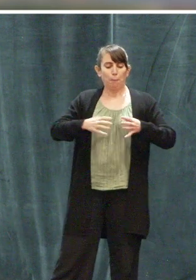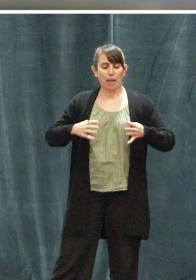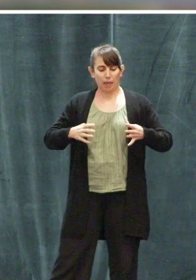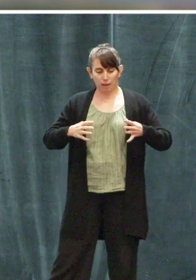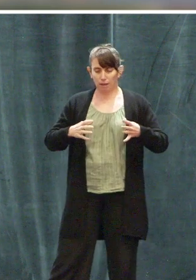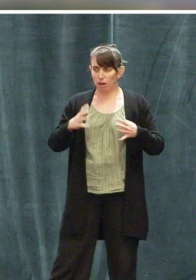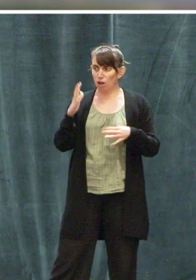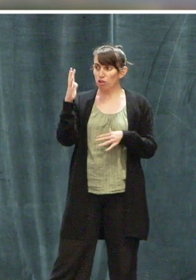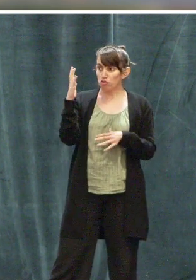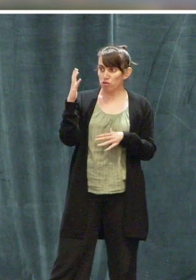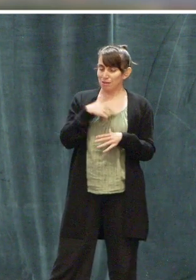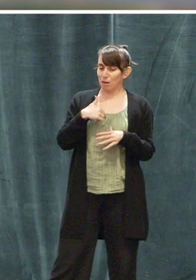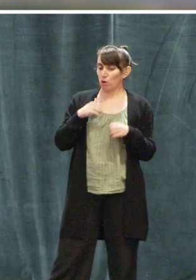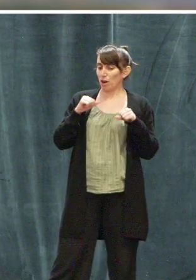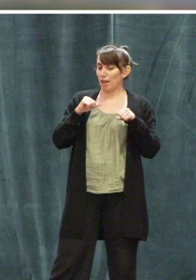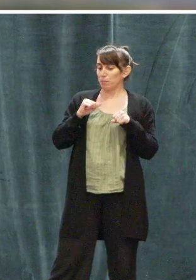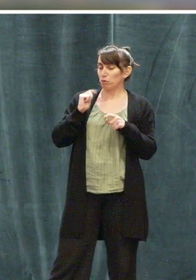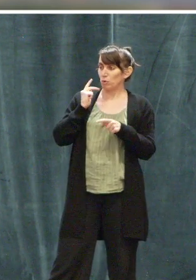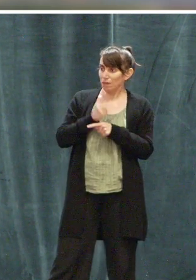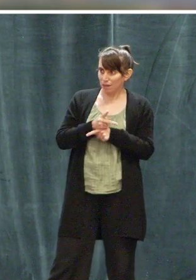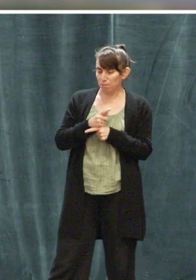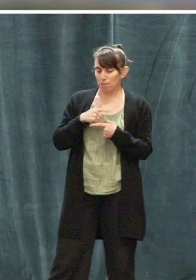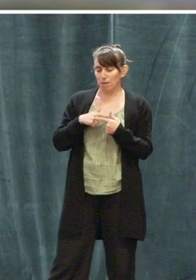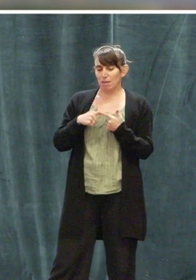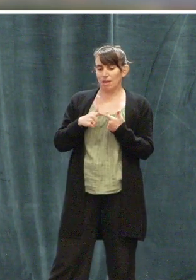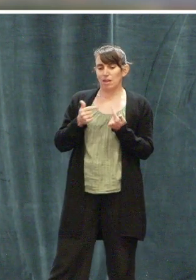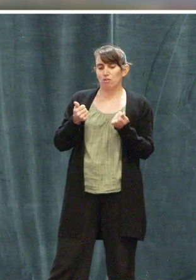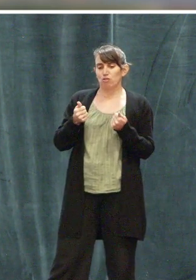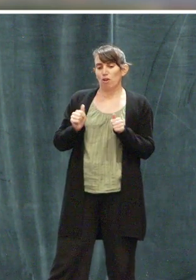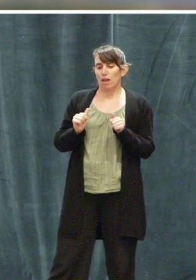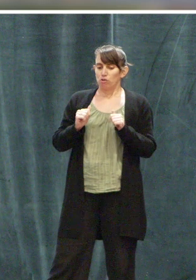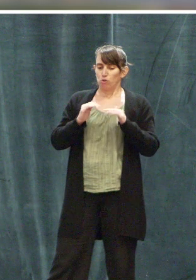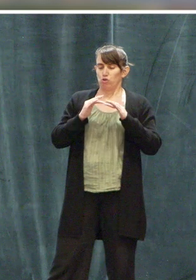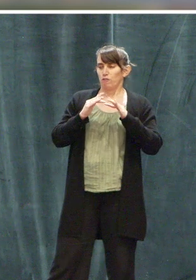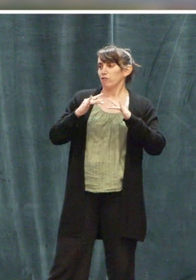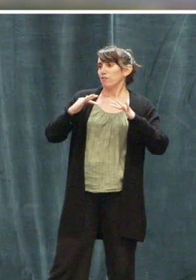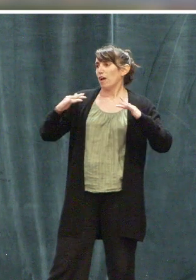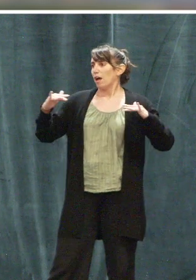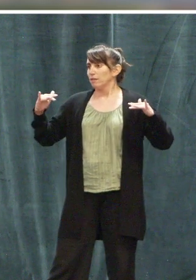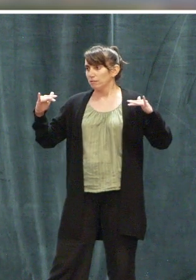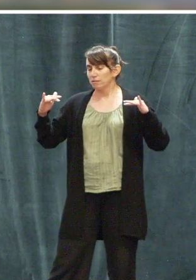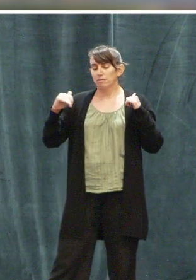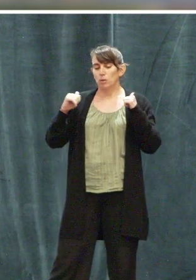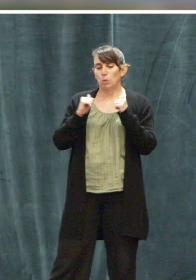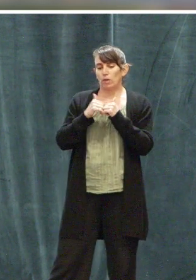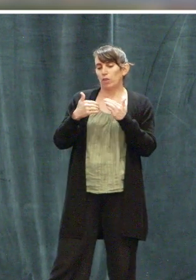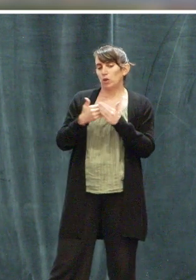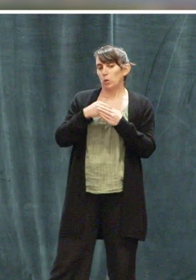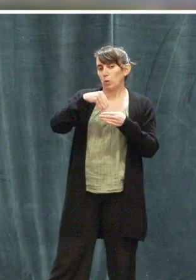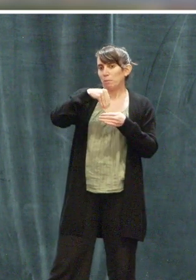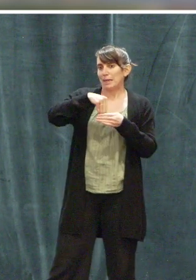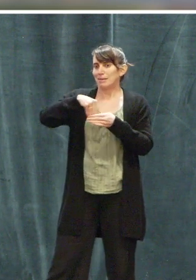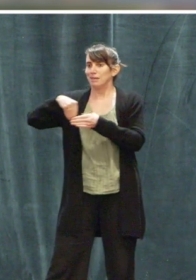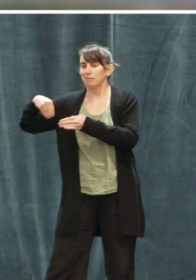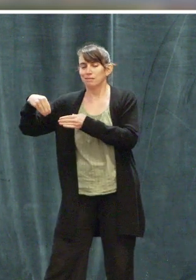we're able to keep, and then trying to diversify with the new planting.